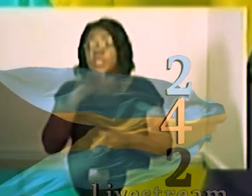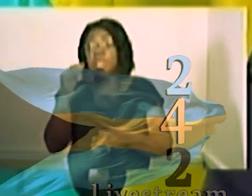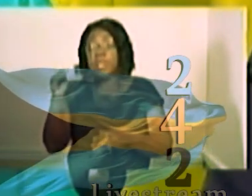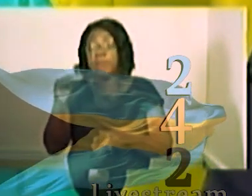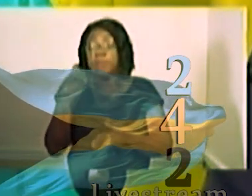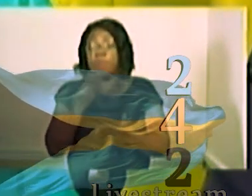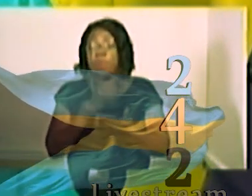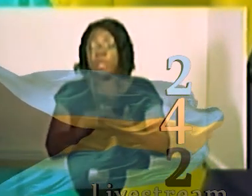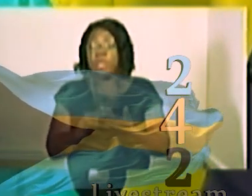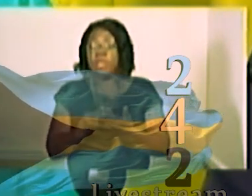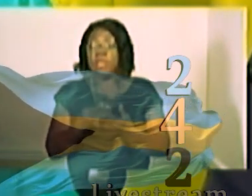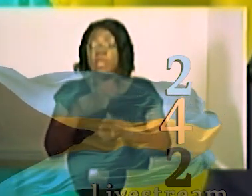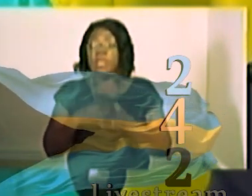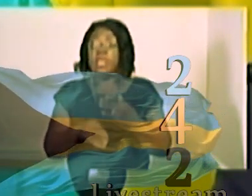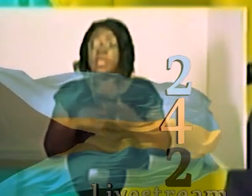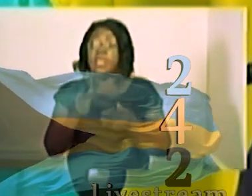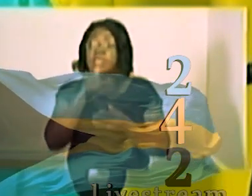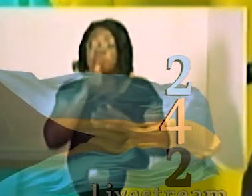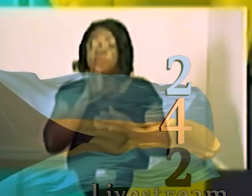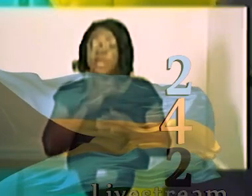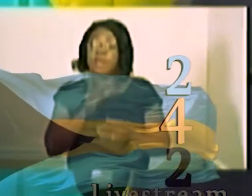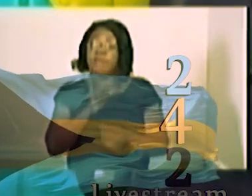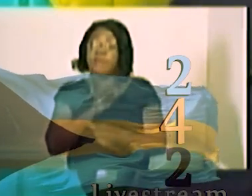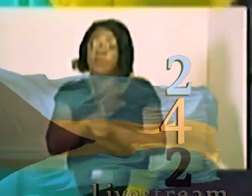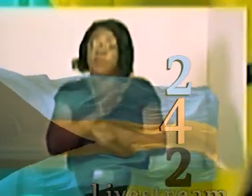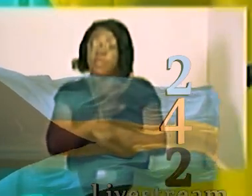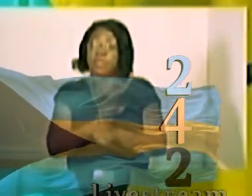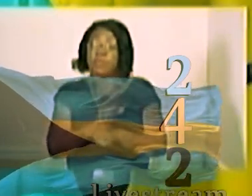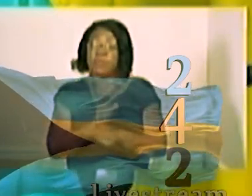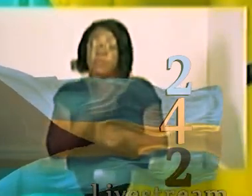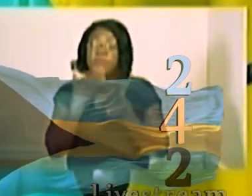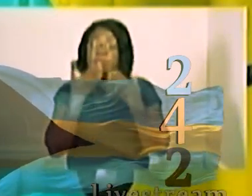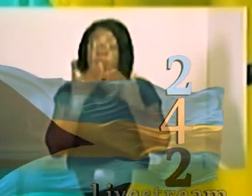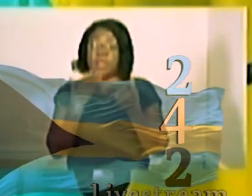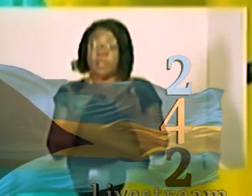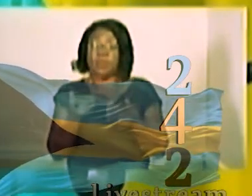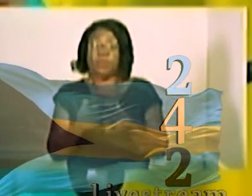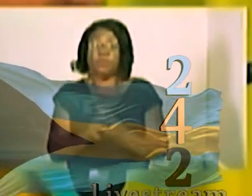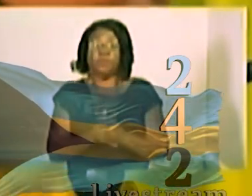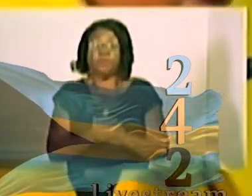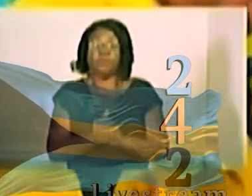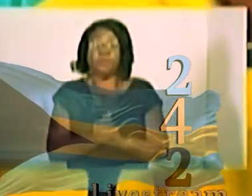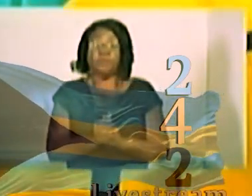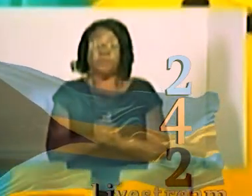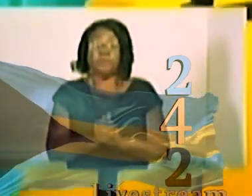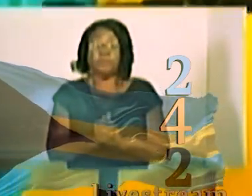well in his private sector role. Thank you.